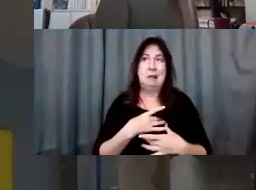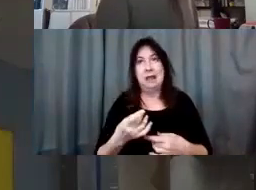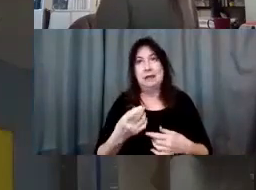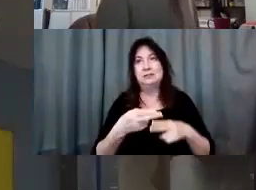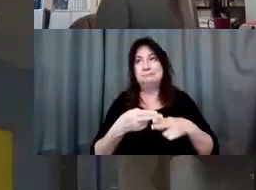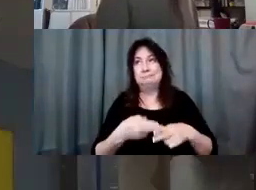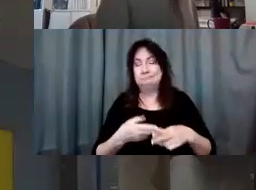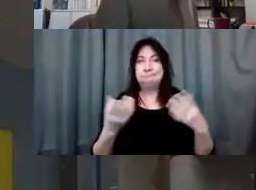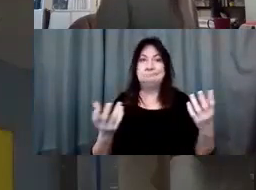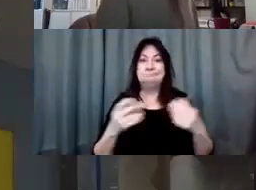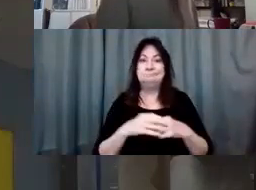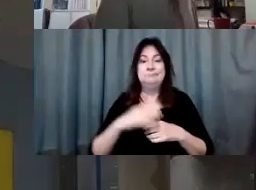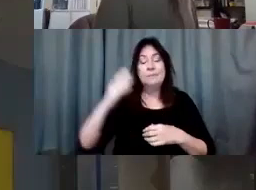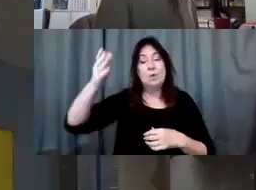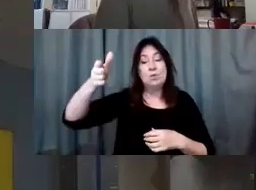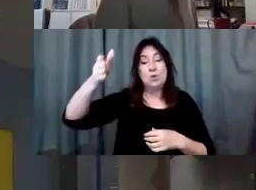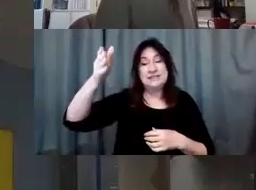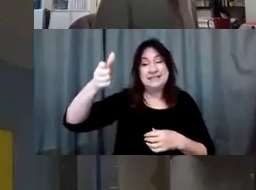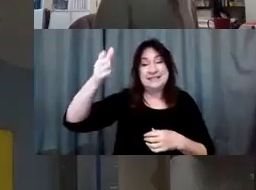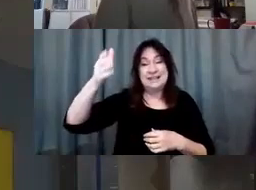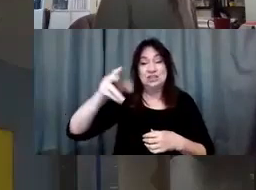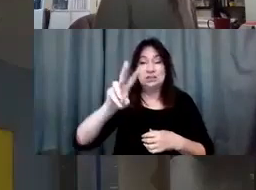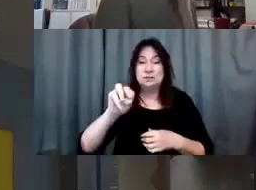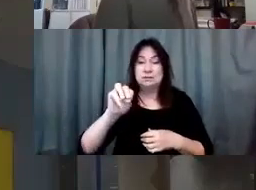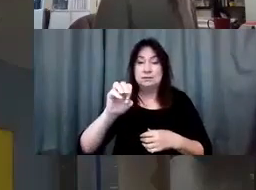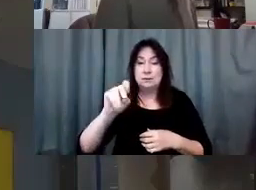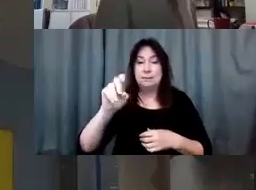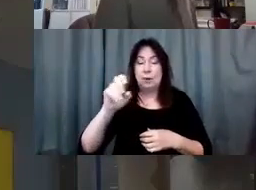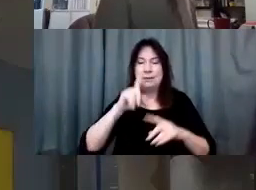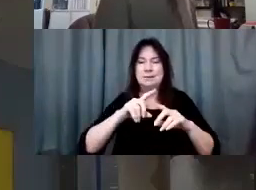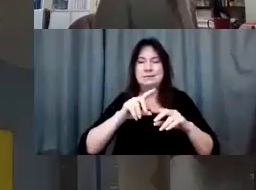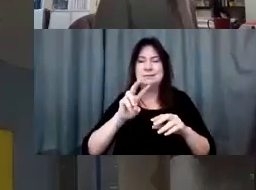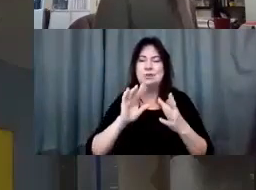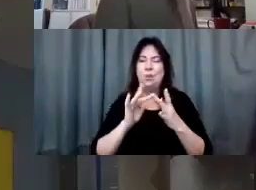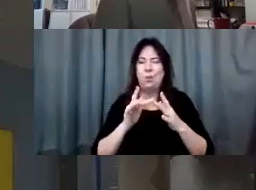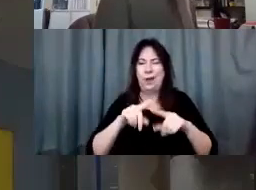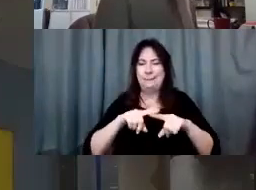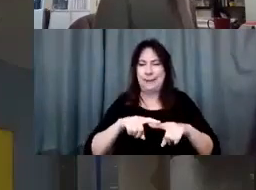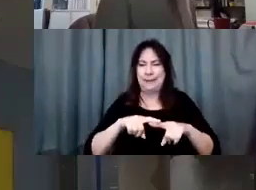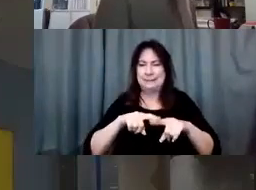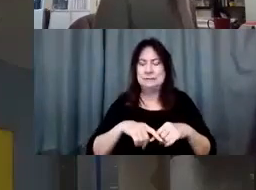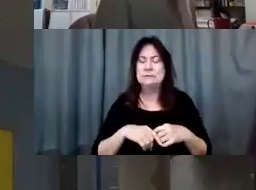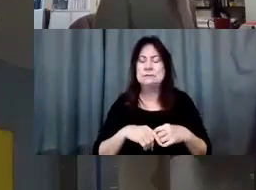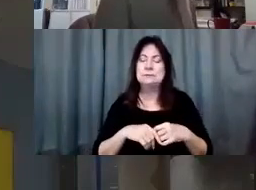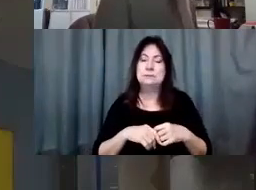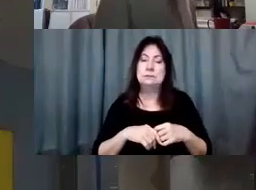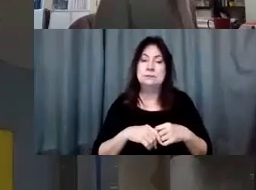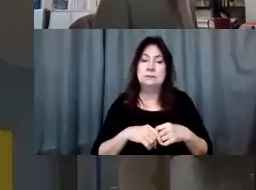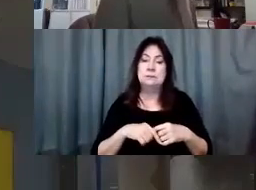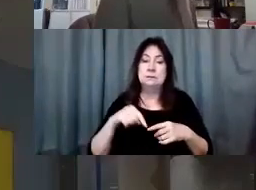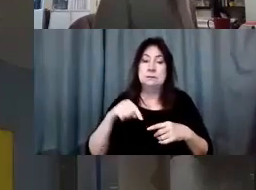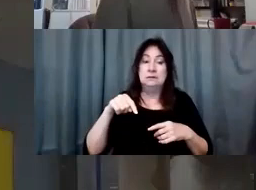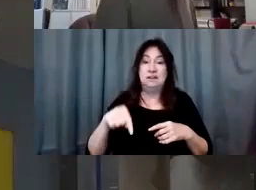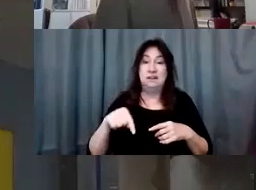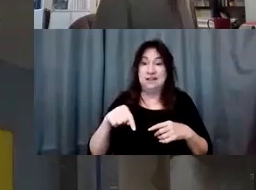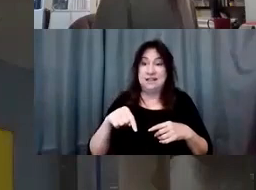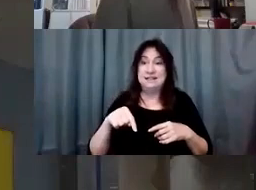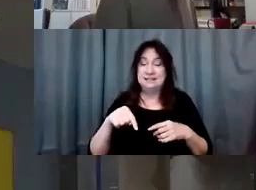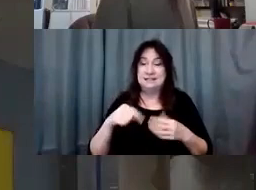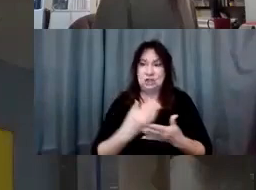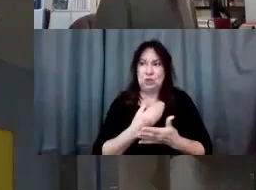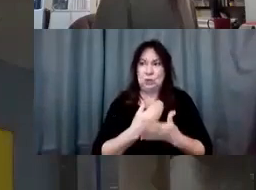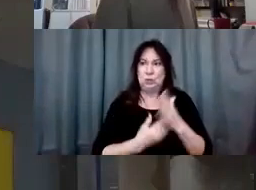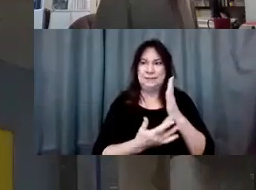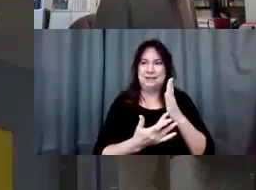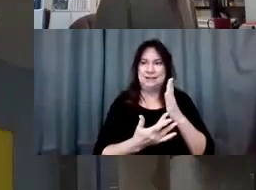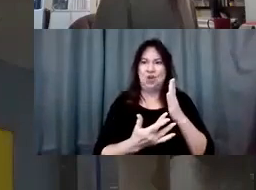it's the presentation mode, because it's web-based, of this century, as opposed to the other